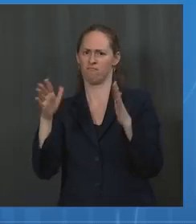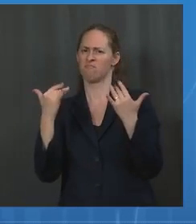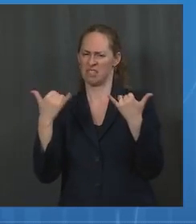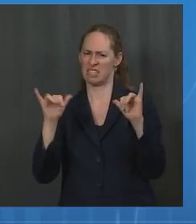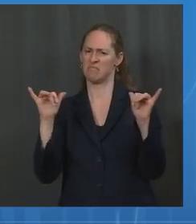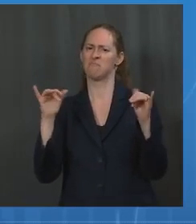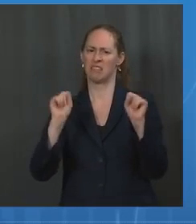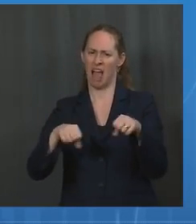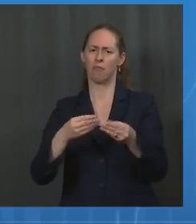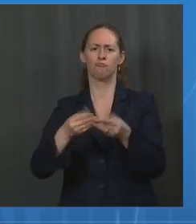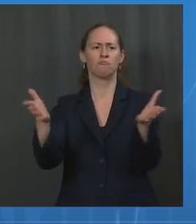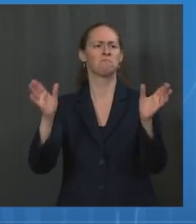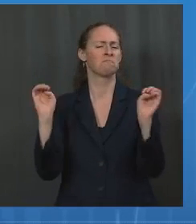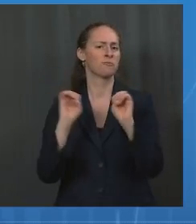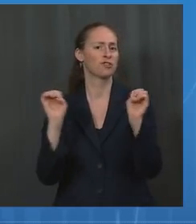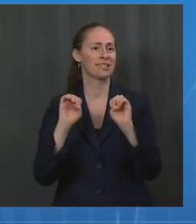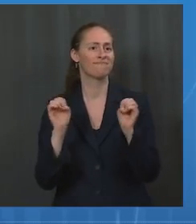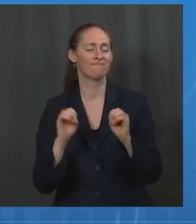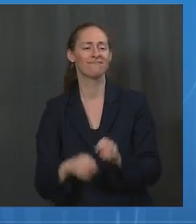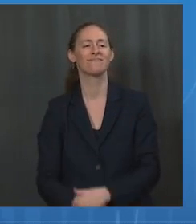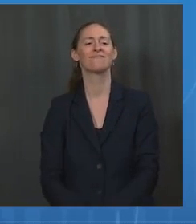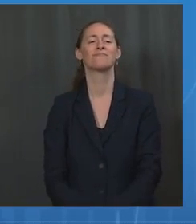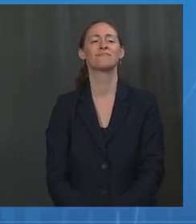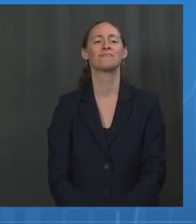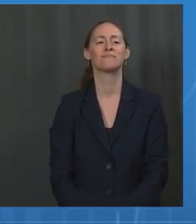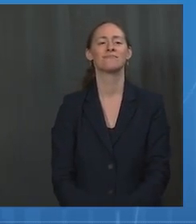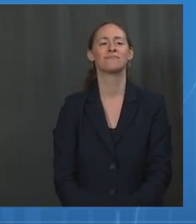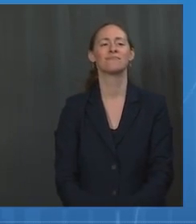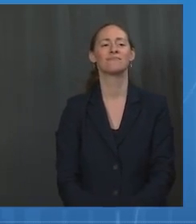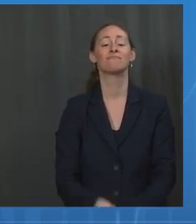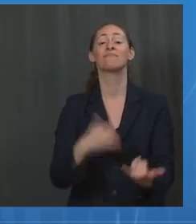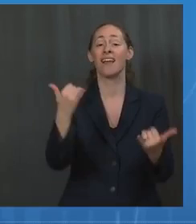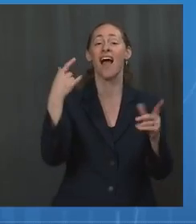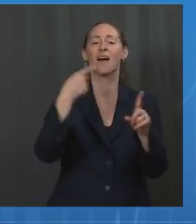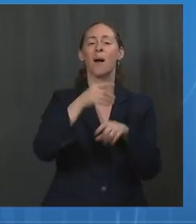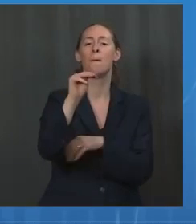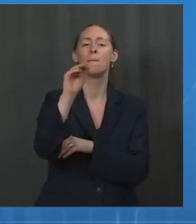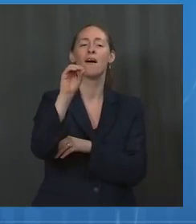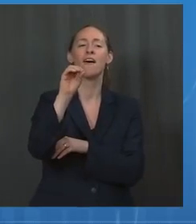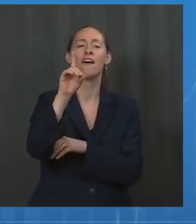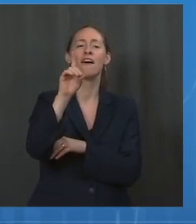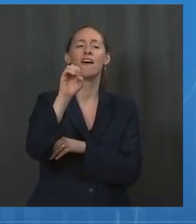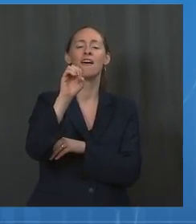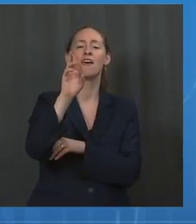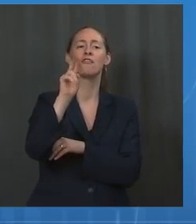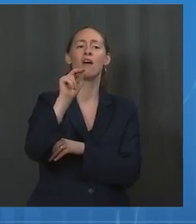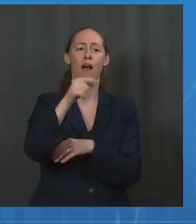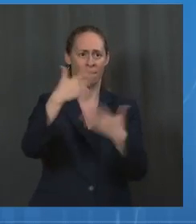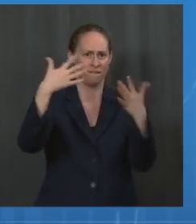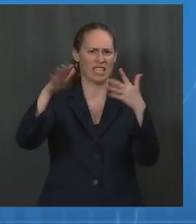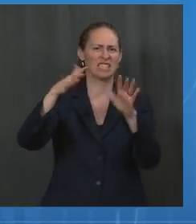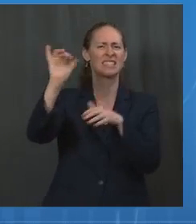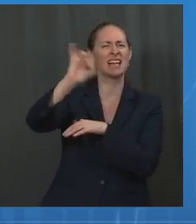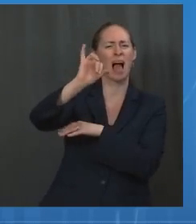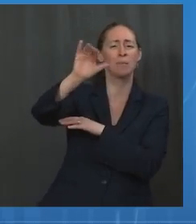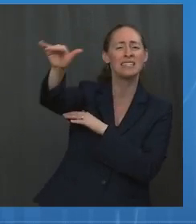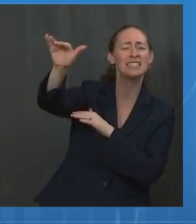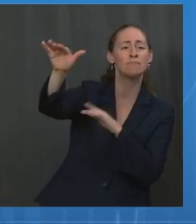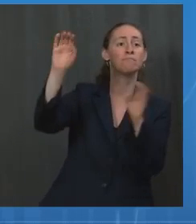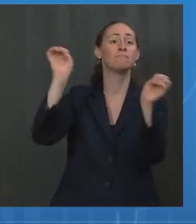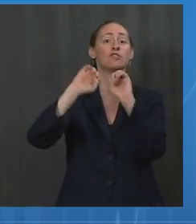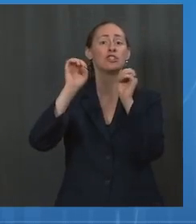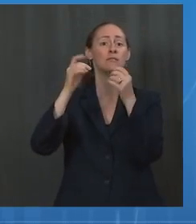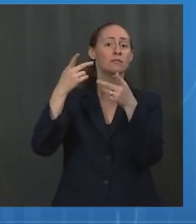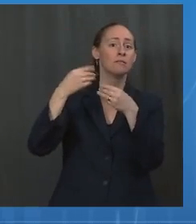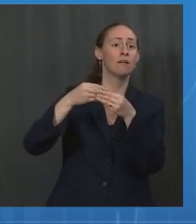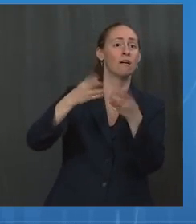about Moderna? Moderna requested an EUA for their mRNA 1273 vaccine for